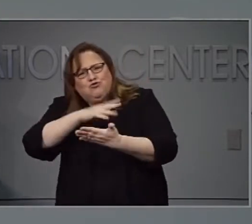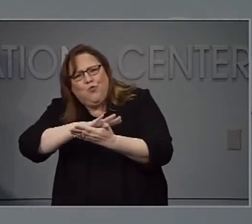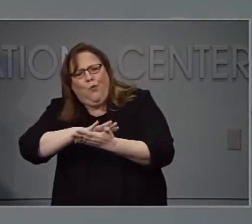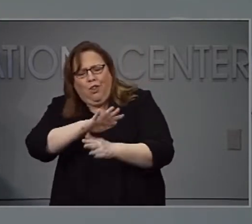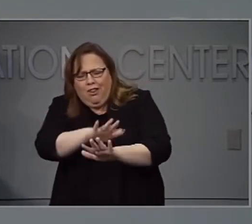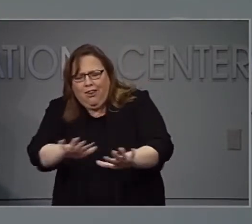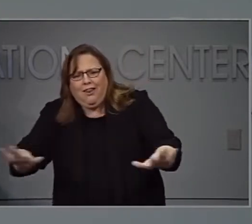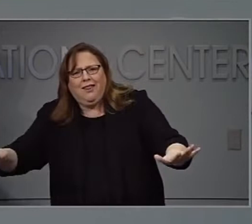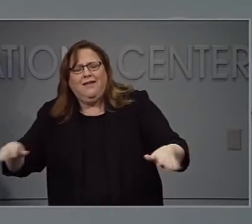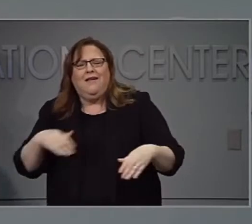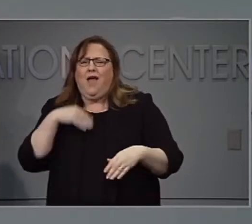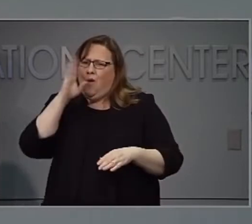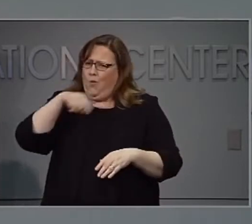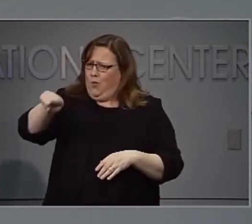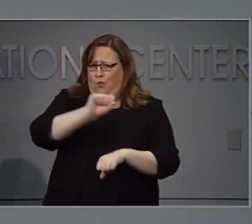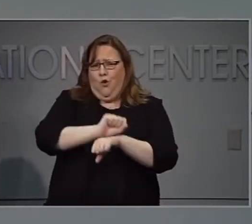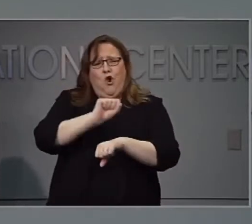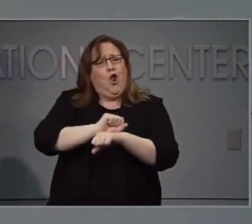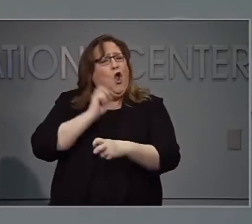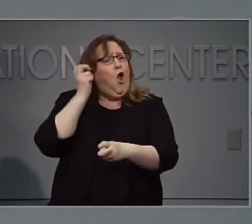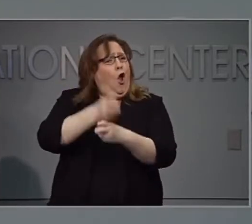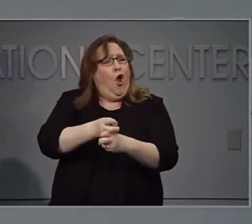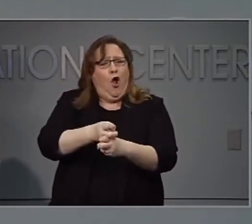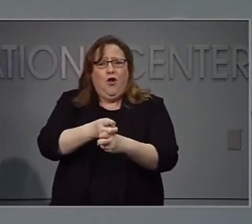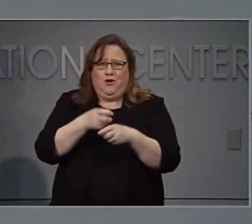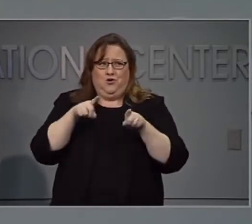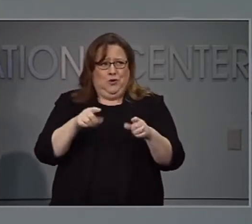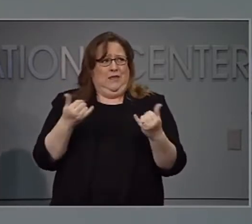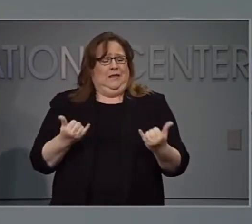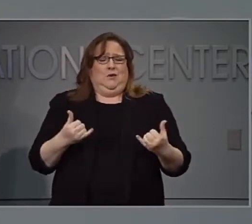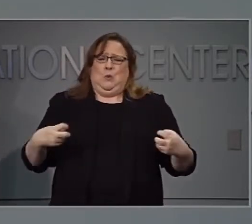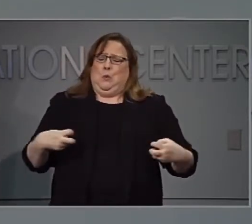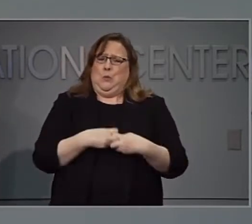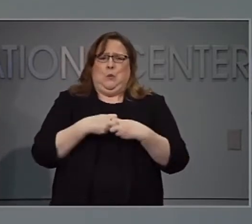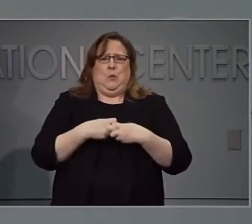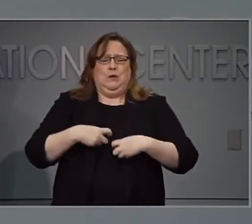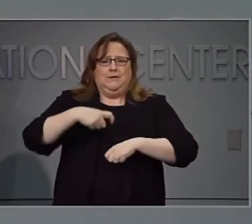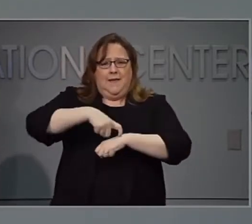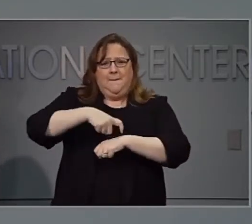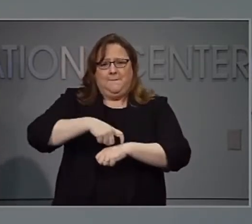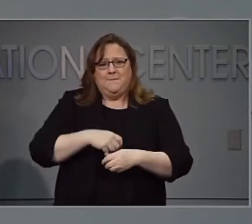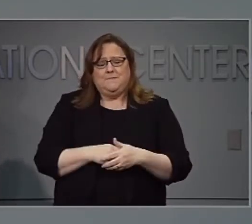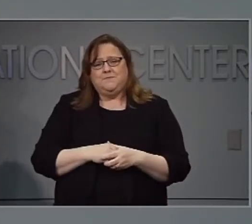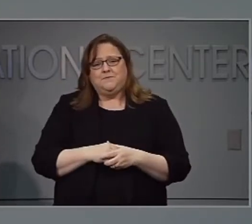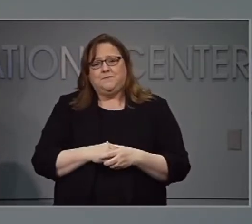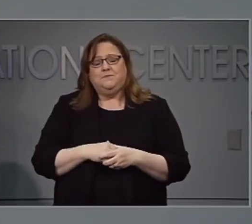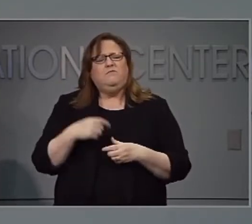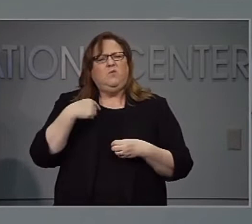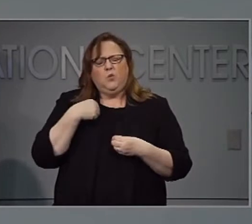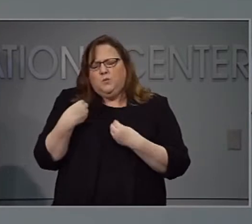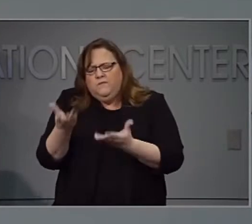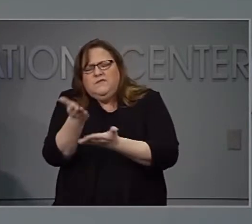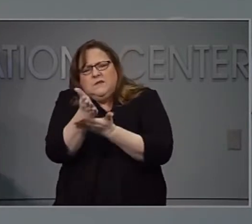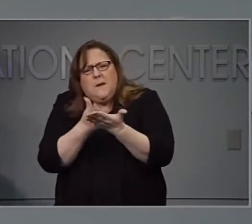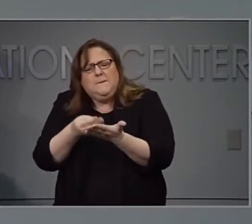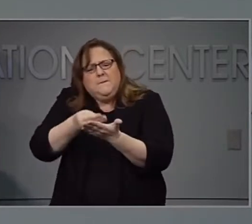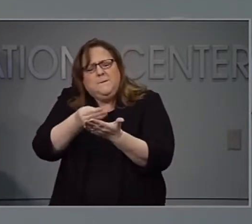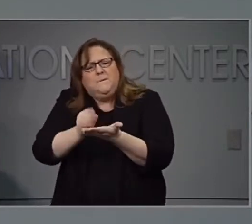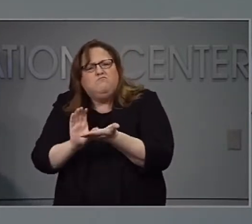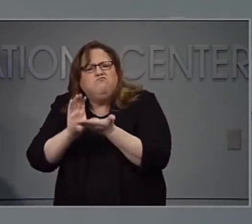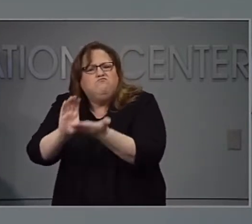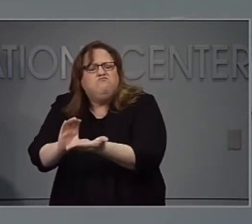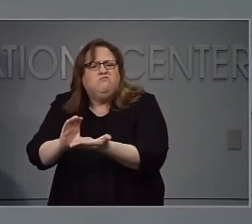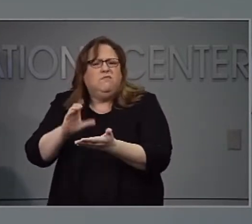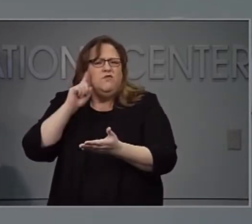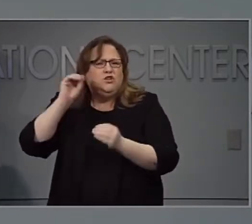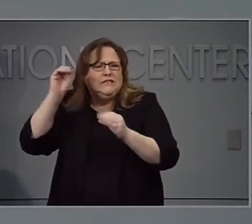hard despite these uncertain times. We've been able to provide bonuses for teachers as well as financial